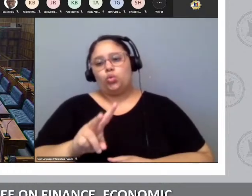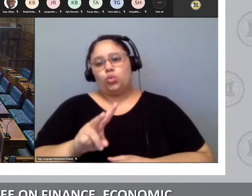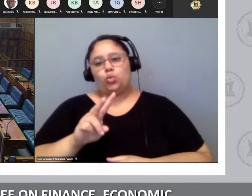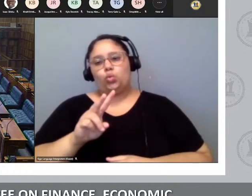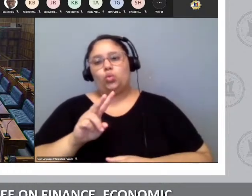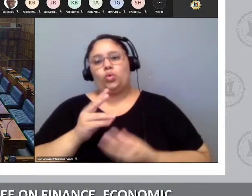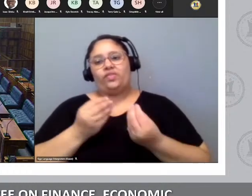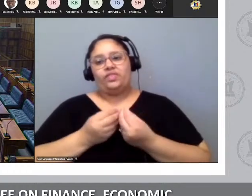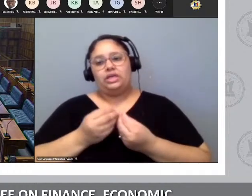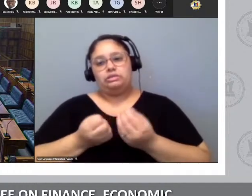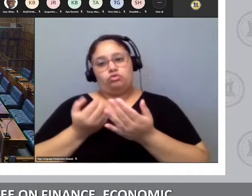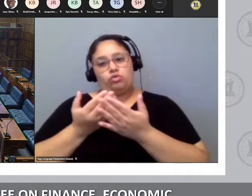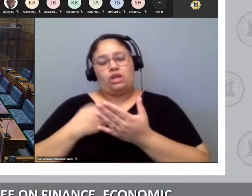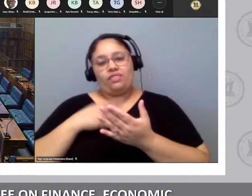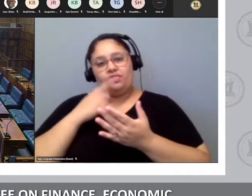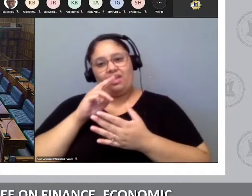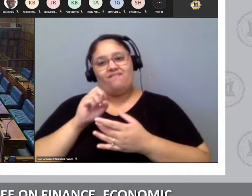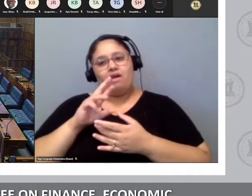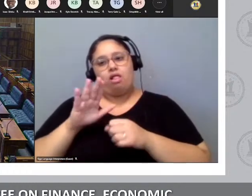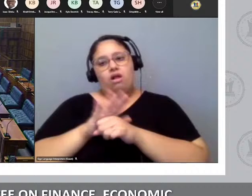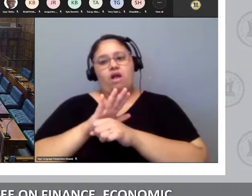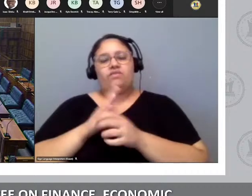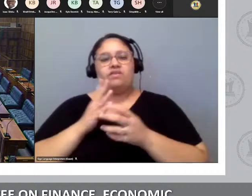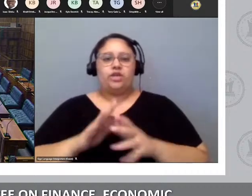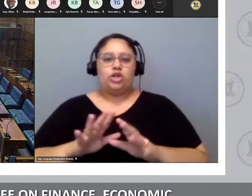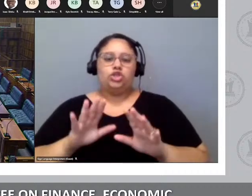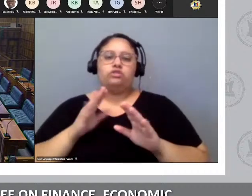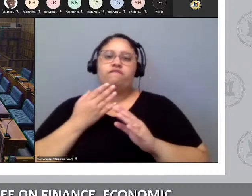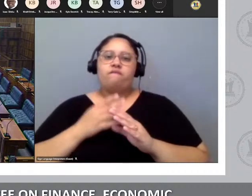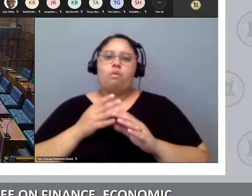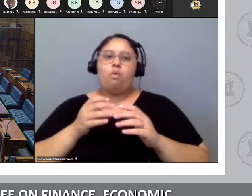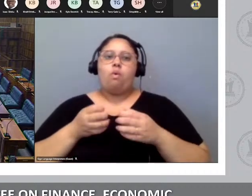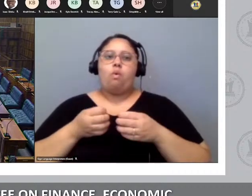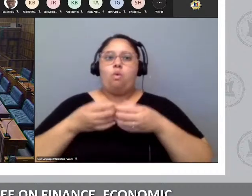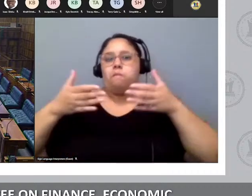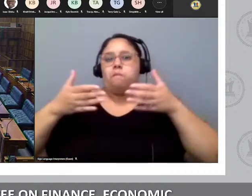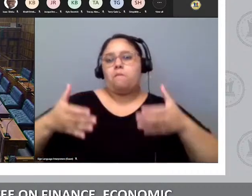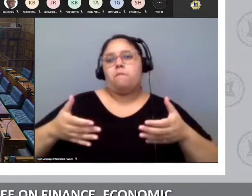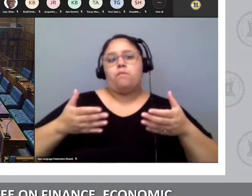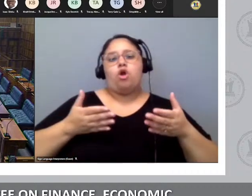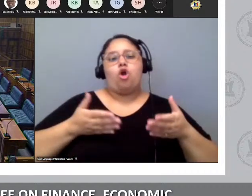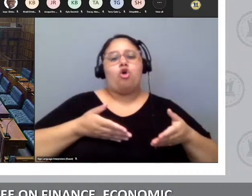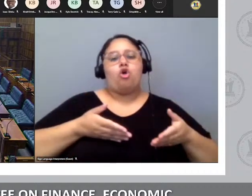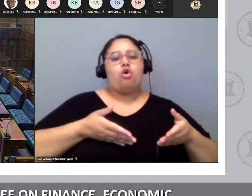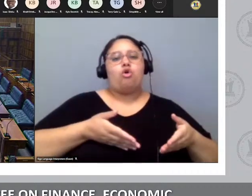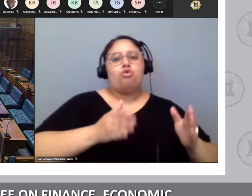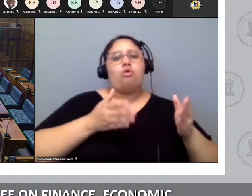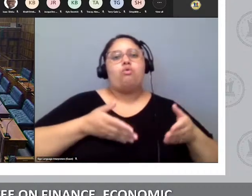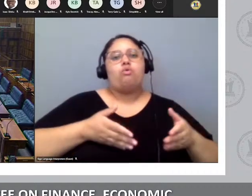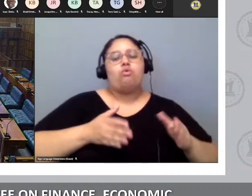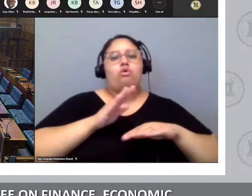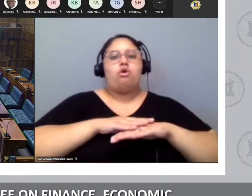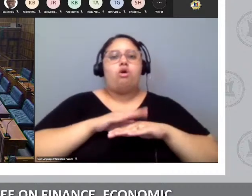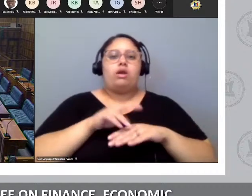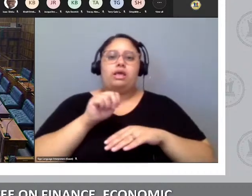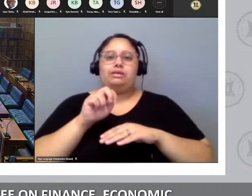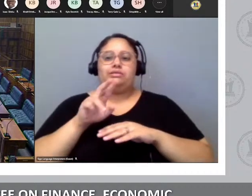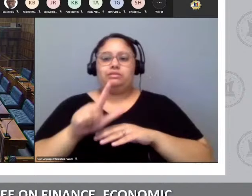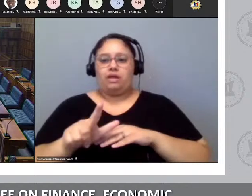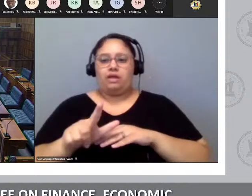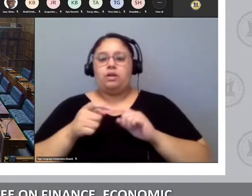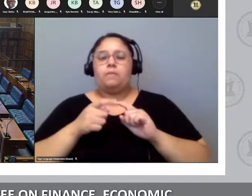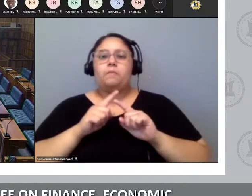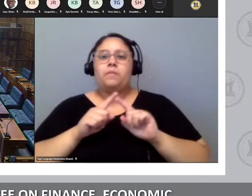raised and I think Vernal covered Us in terms of the volumes Road volumes that's running on the N7 but